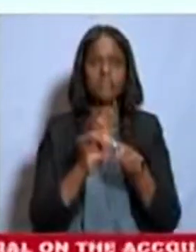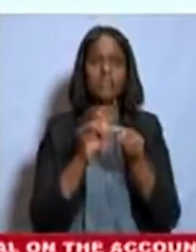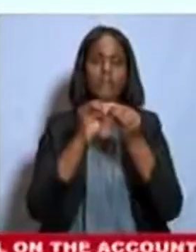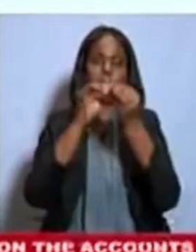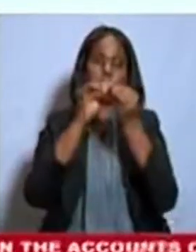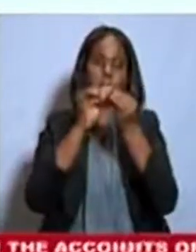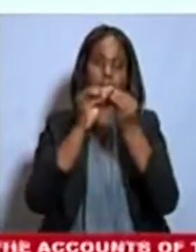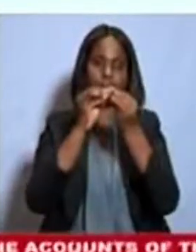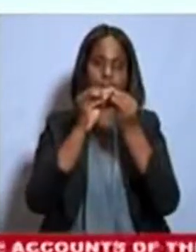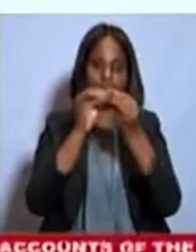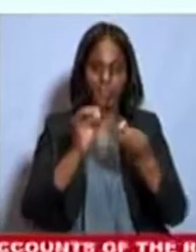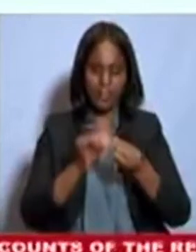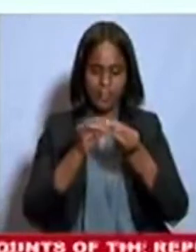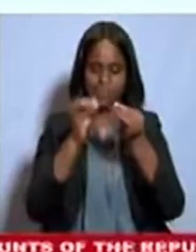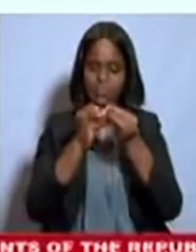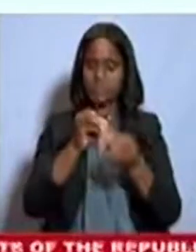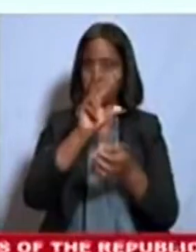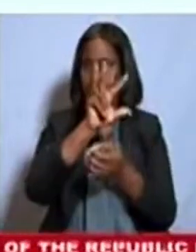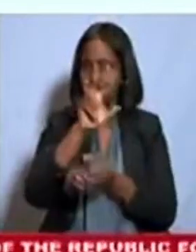to